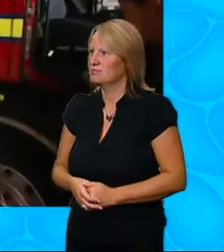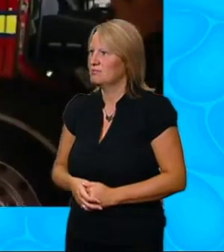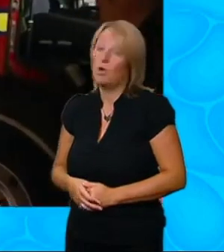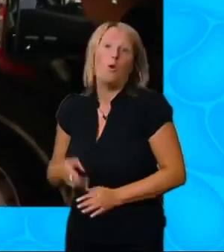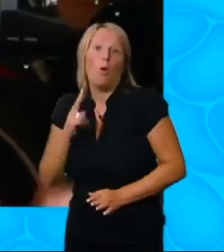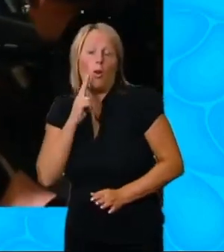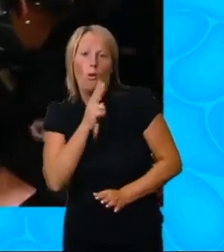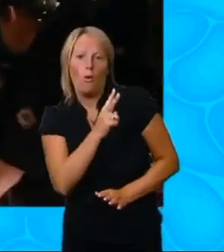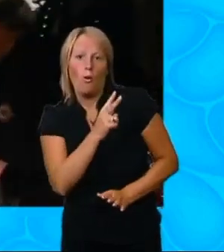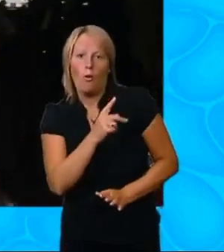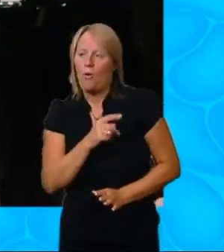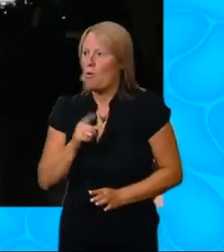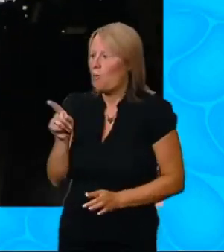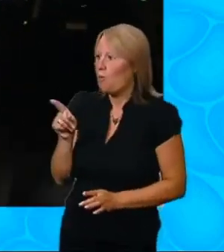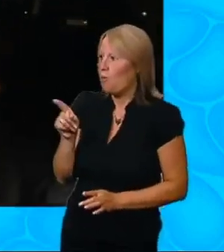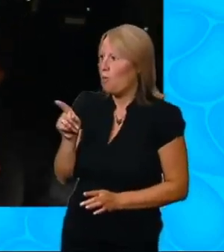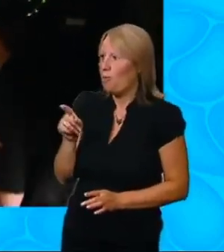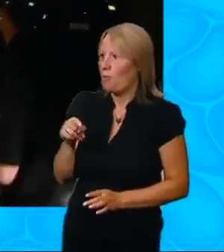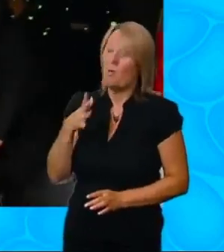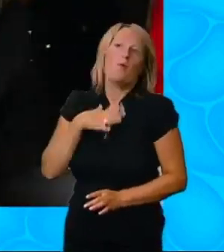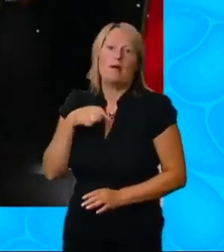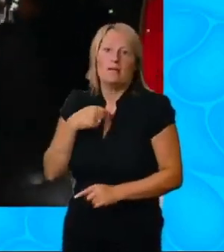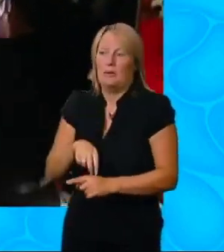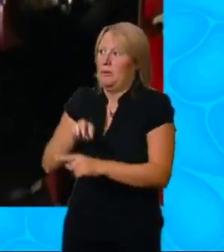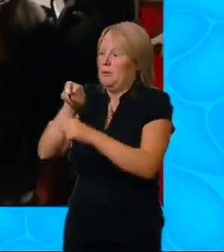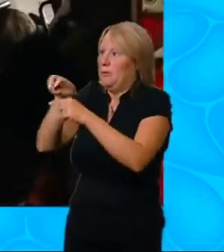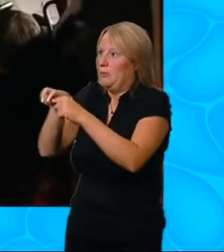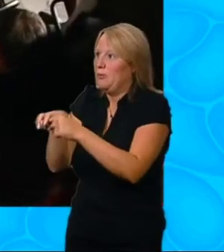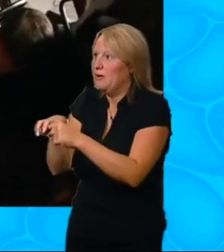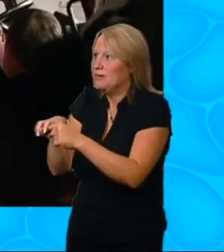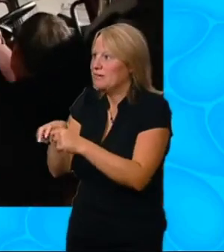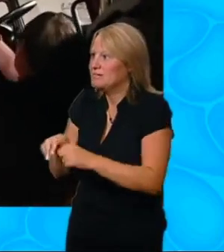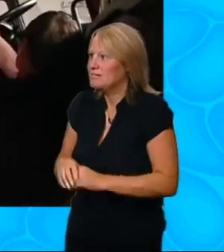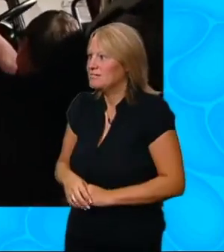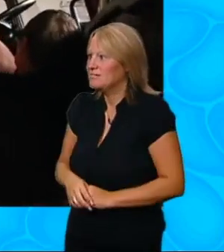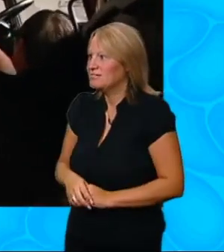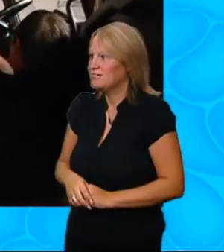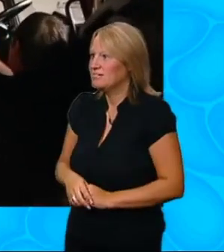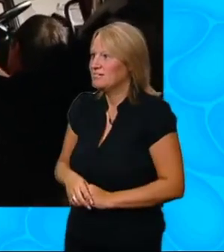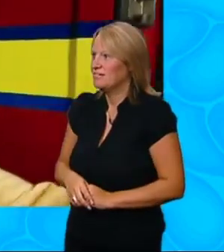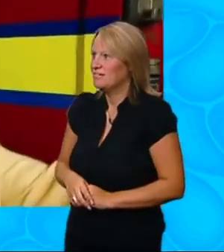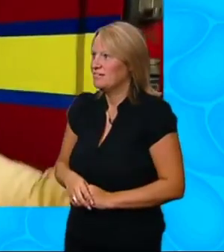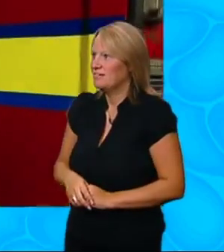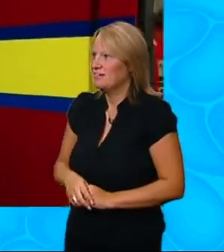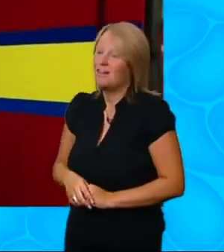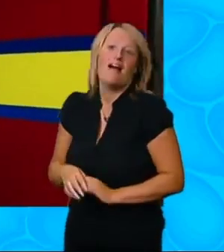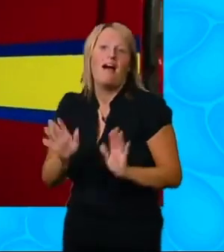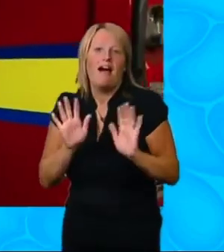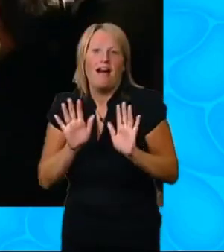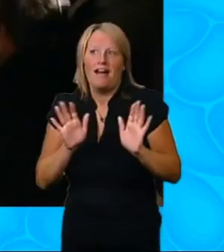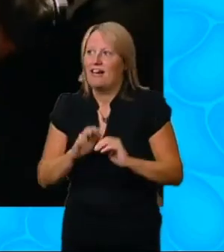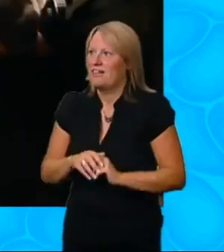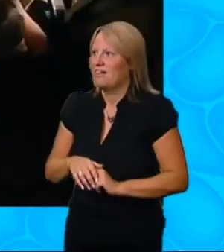Oh, look, El Shadia. Wow! I want to be in that suit. Look how high you